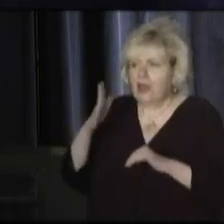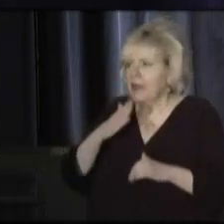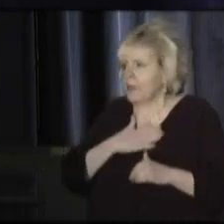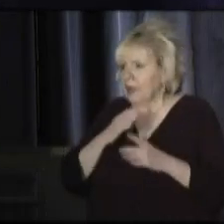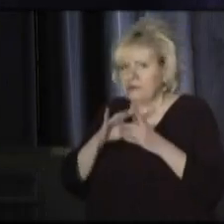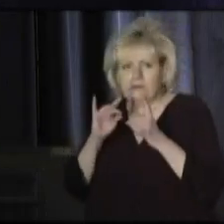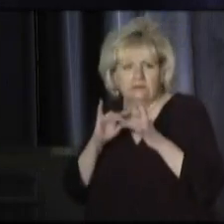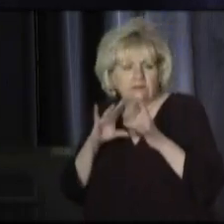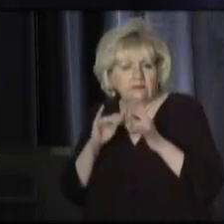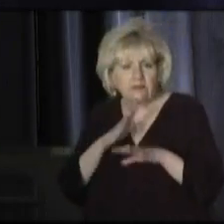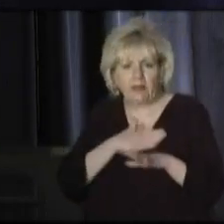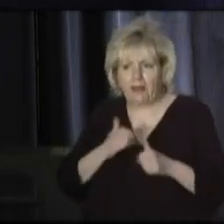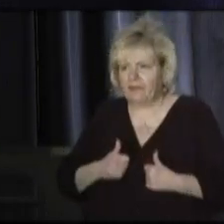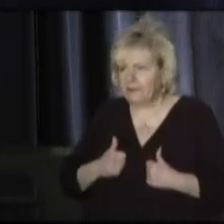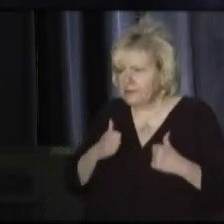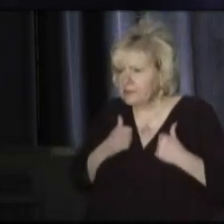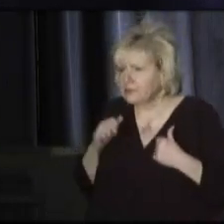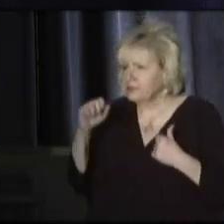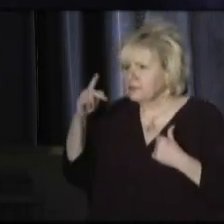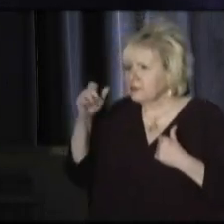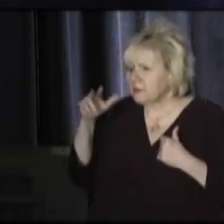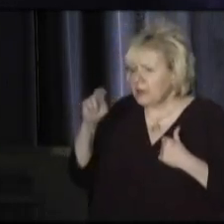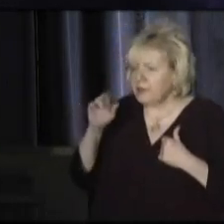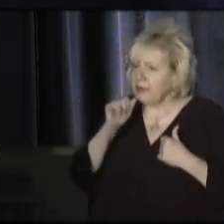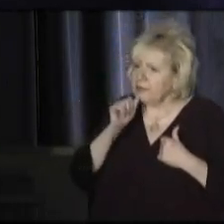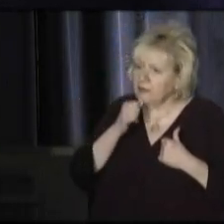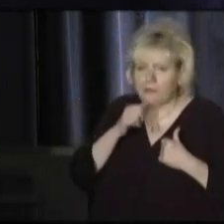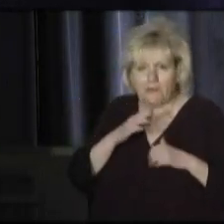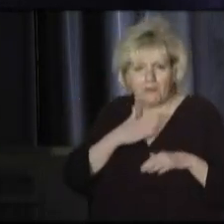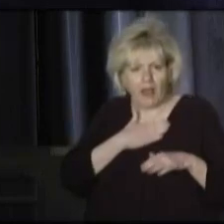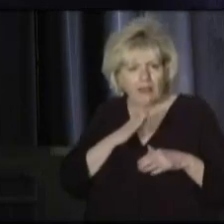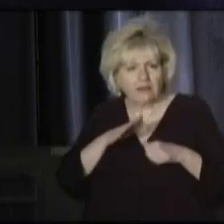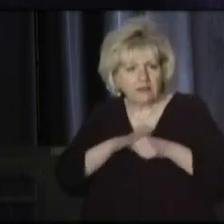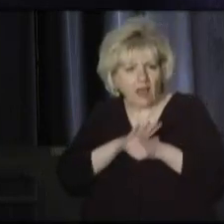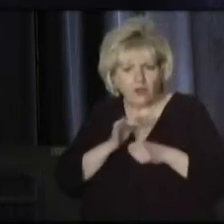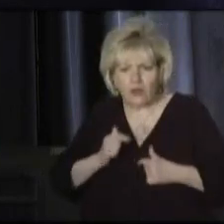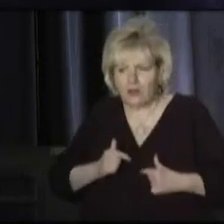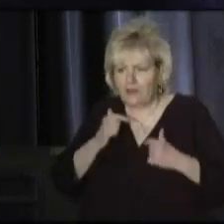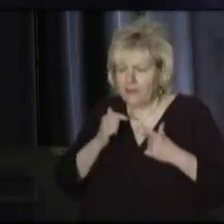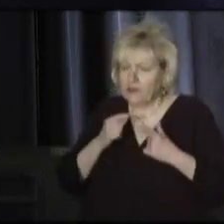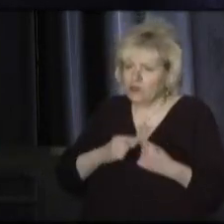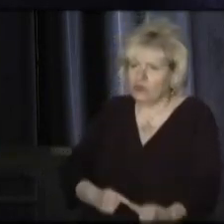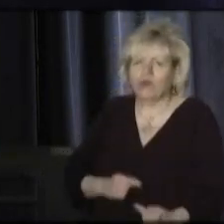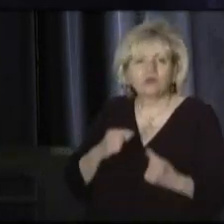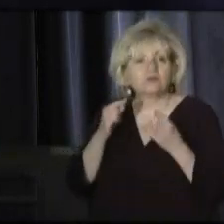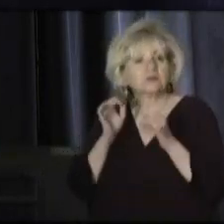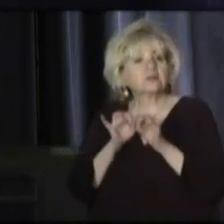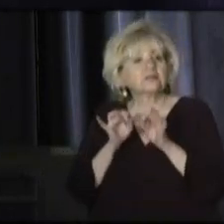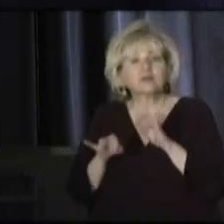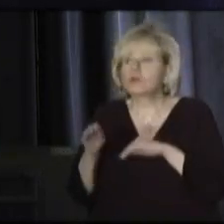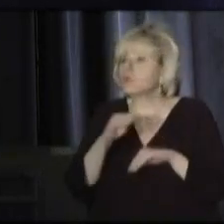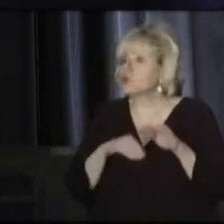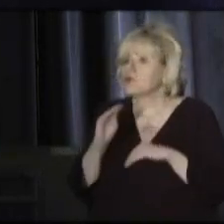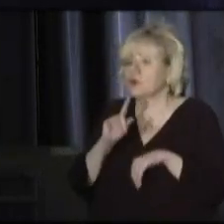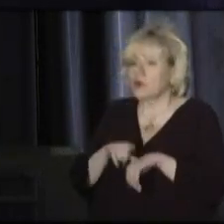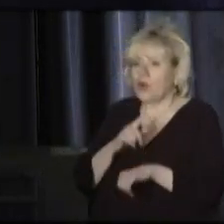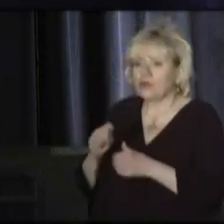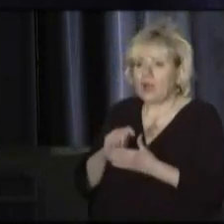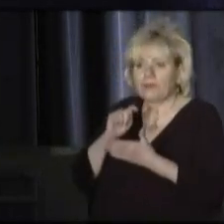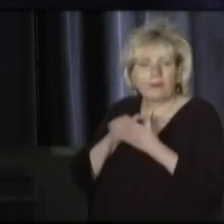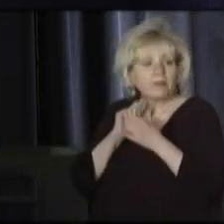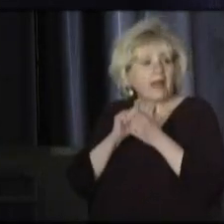before suggesting Trace seek independent therapy as well. I'd hated that idea. I ignored her